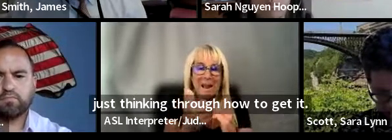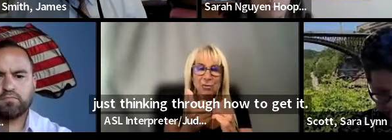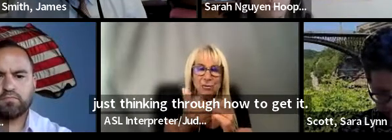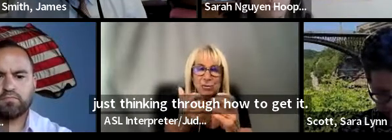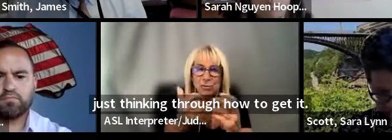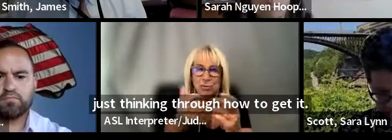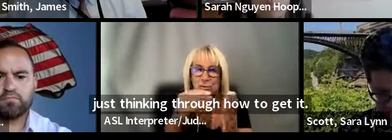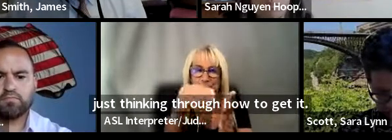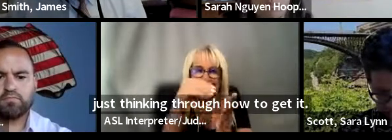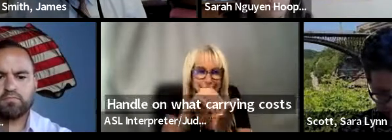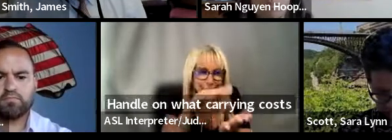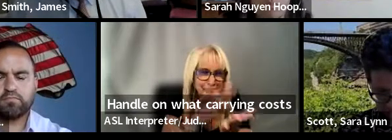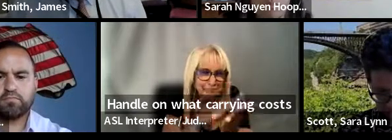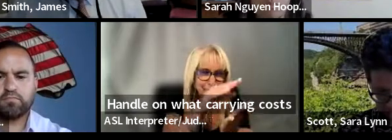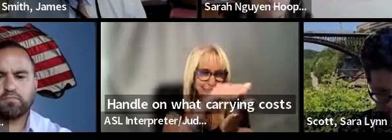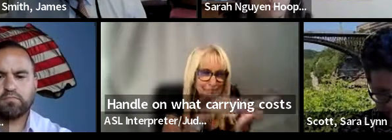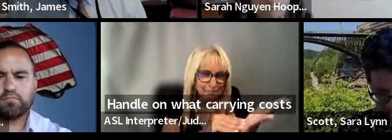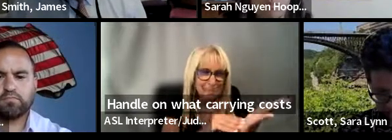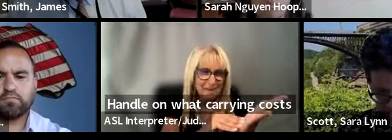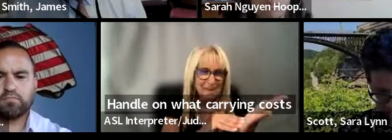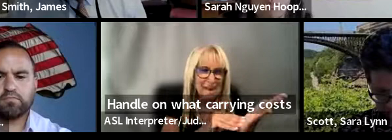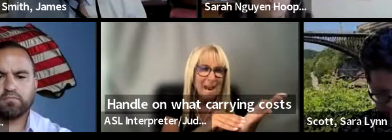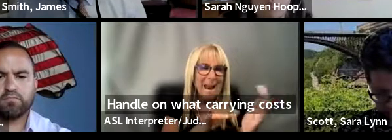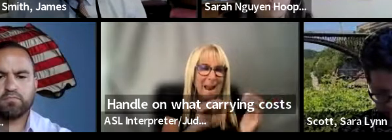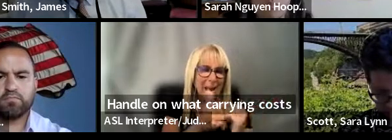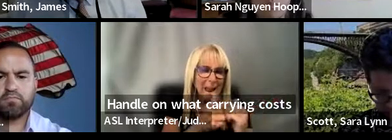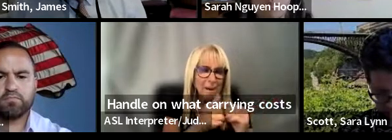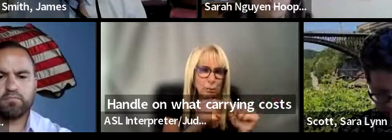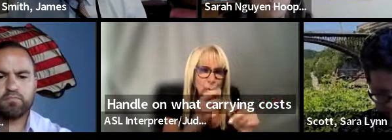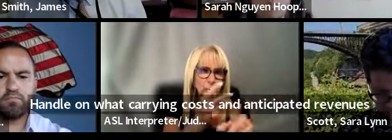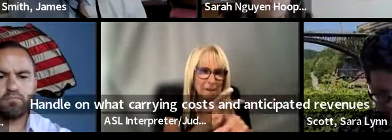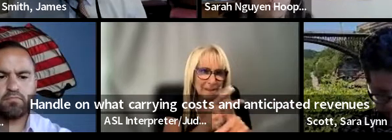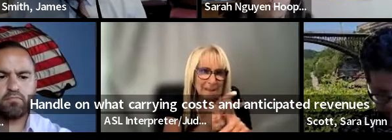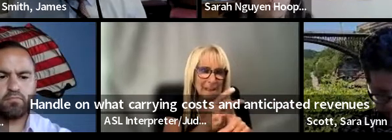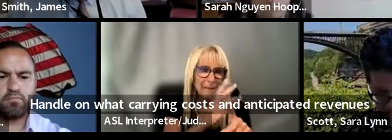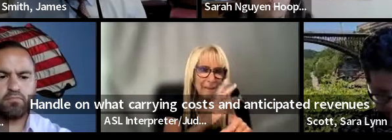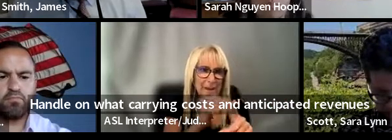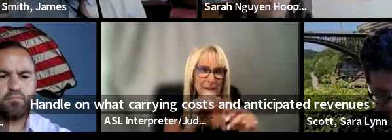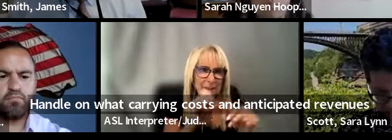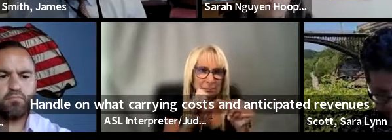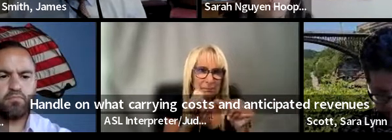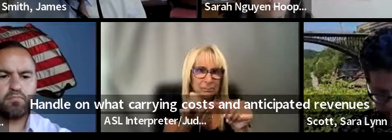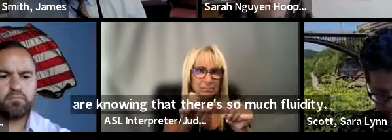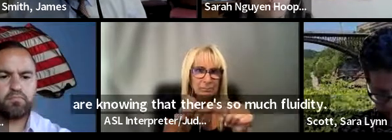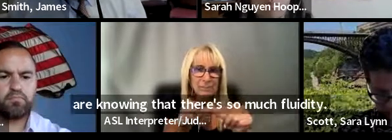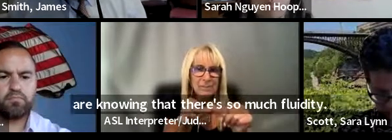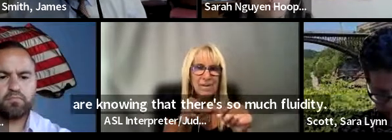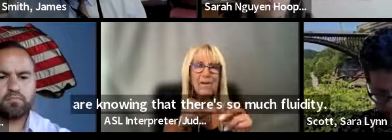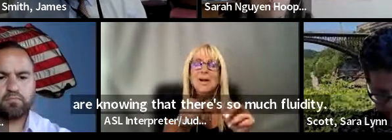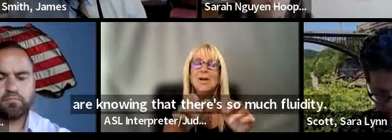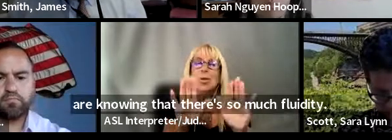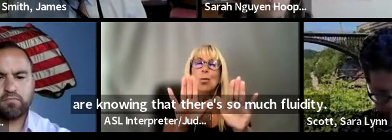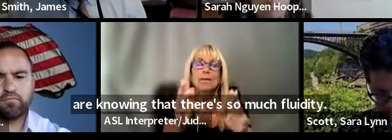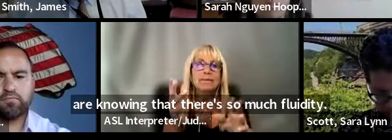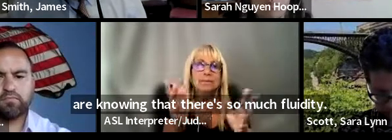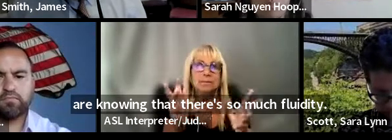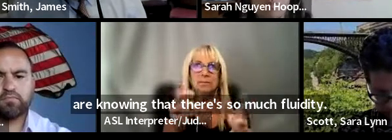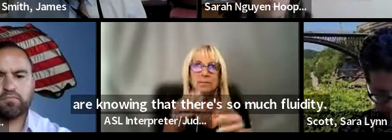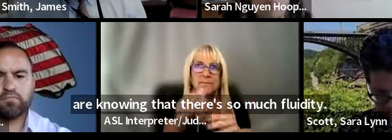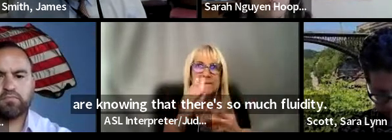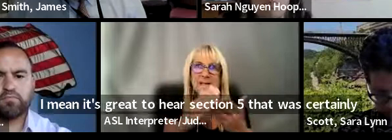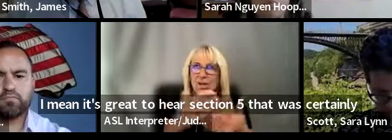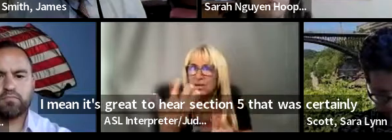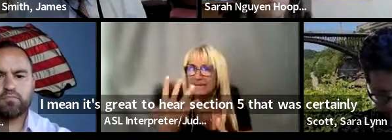carrying costs and anticipated revenues are, knowing that there's so much fluidity. I mean, it's great to hear Section 5. That was certainly one of the visions from